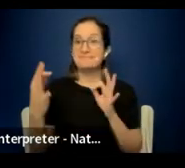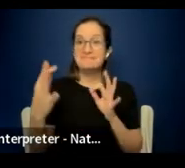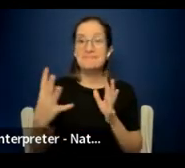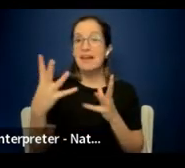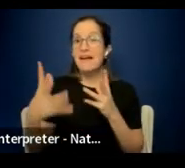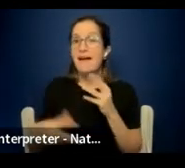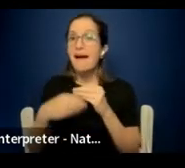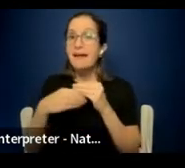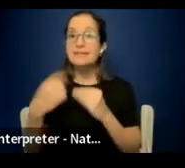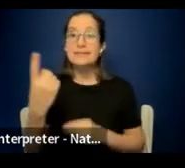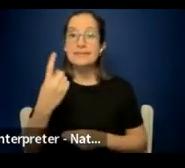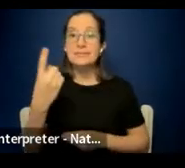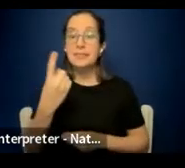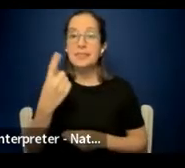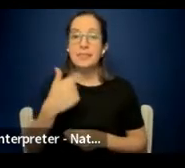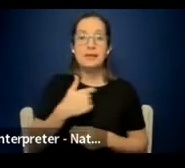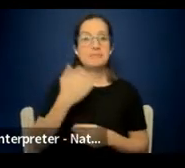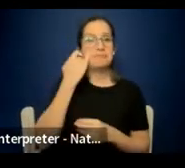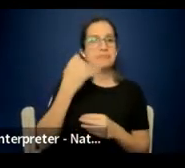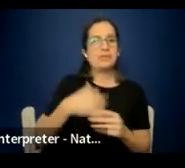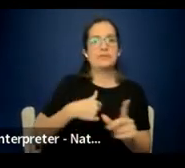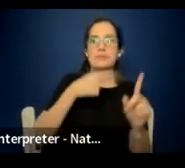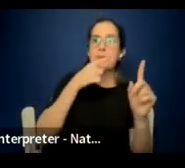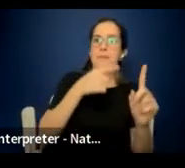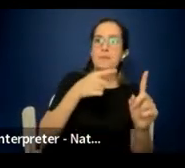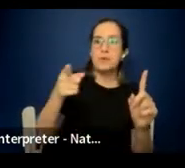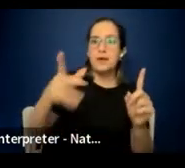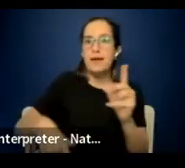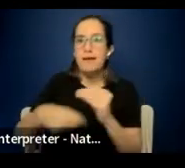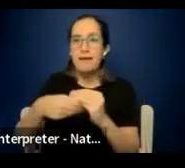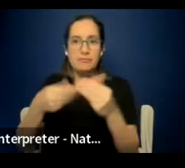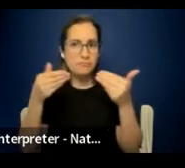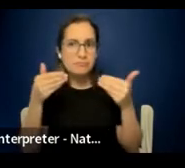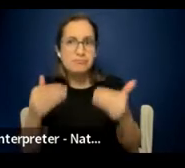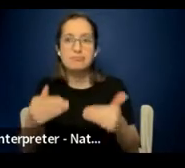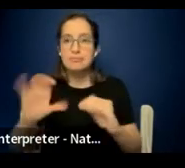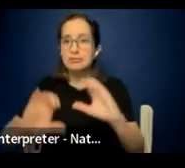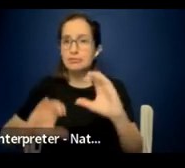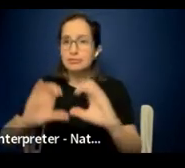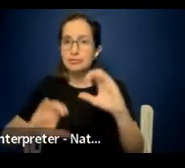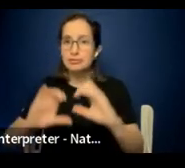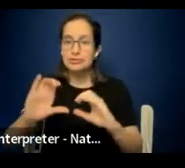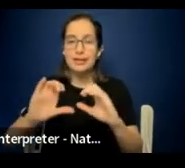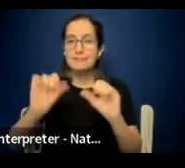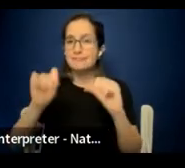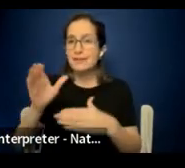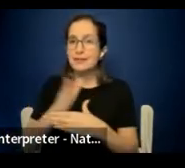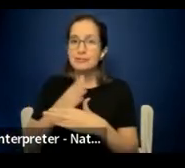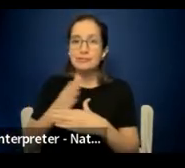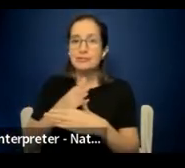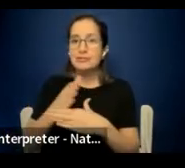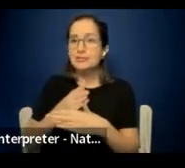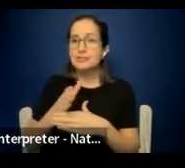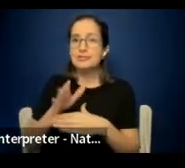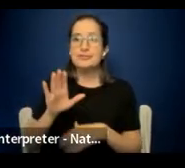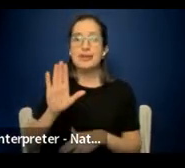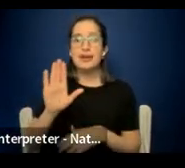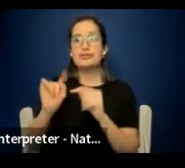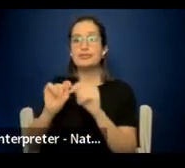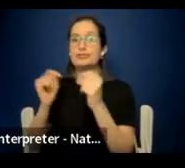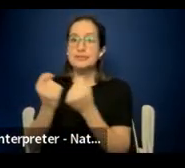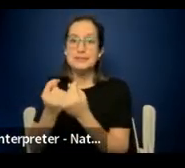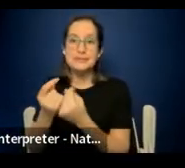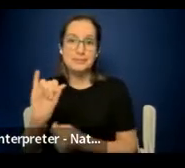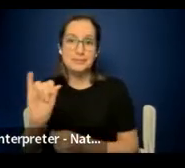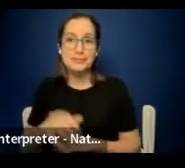add to what I'm talking about, please chime in the chat and definitely share with your colleagues when we get into our